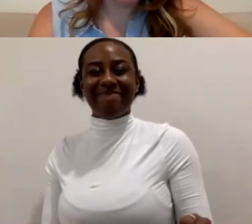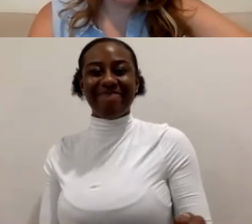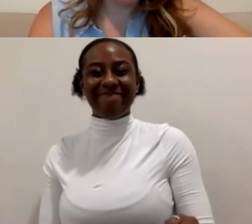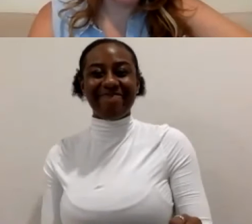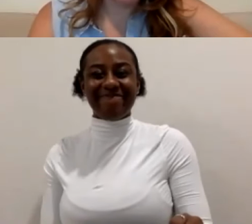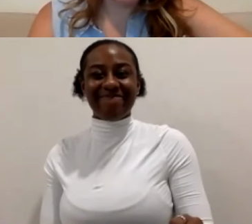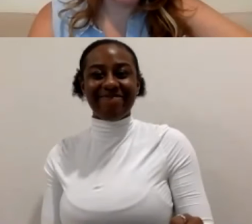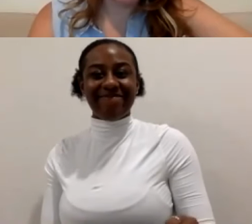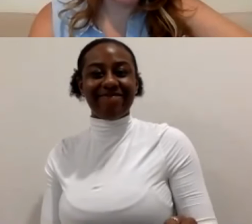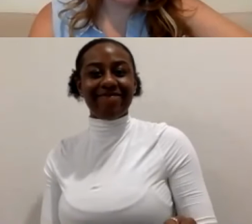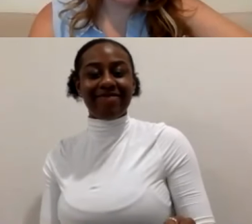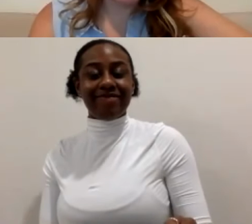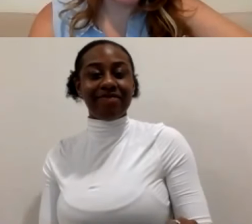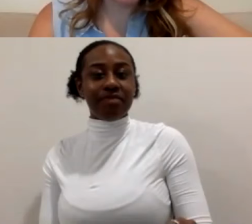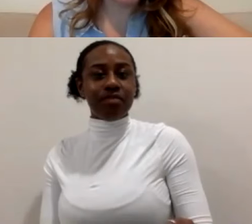Palika?